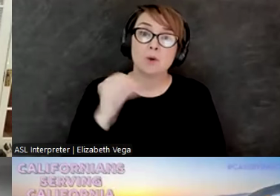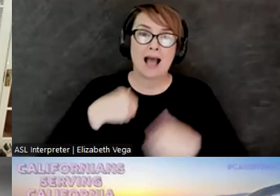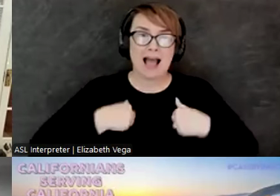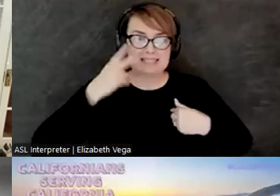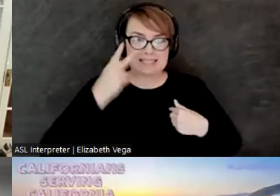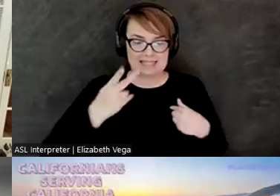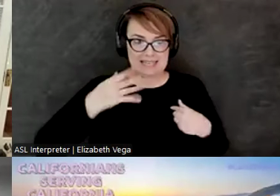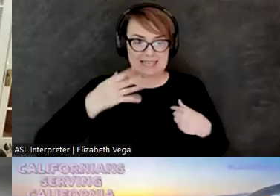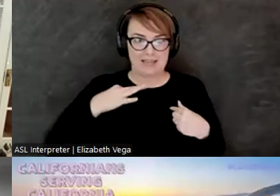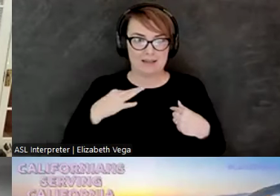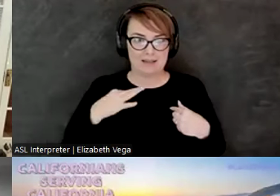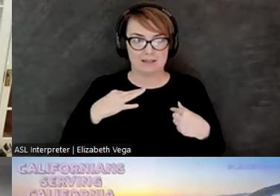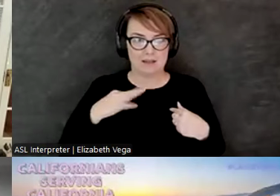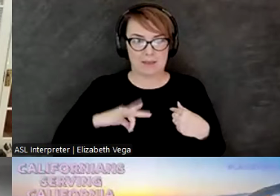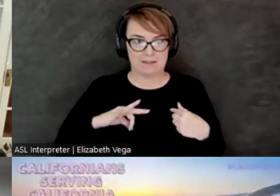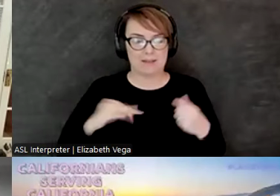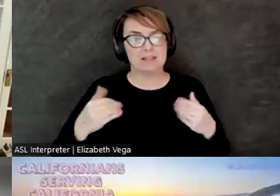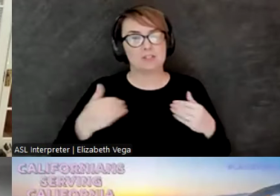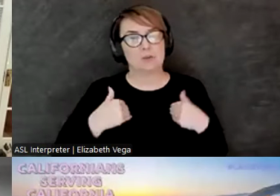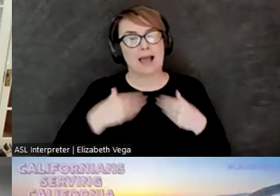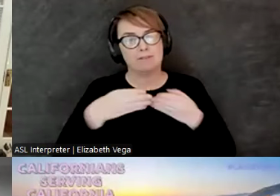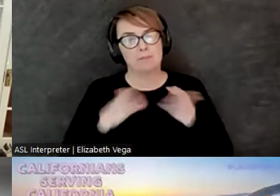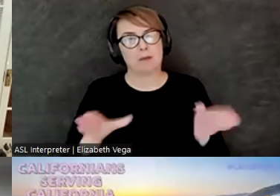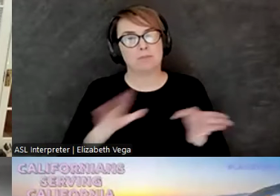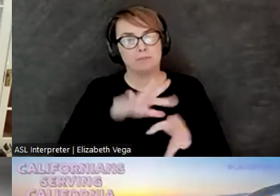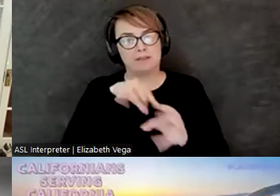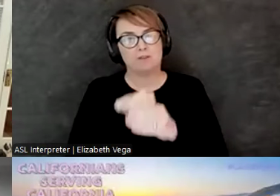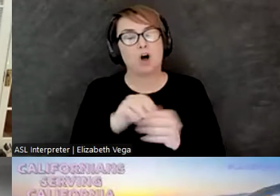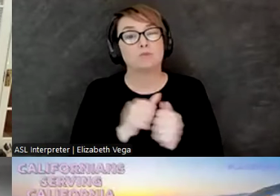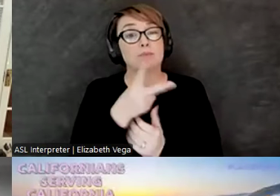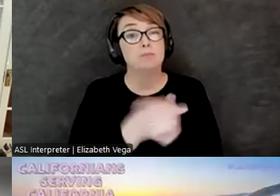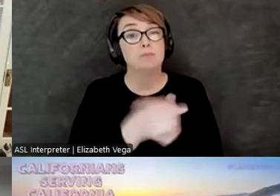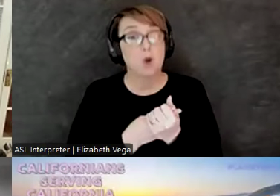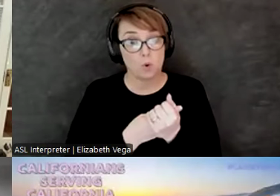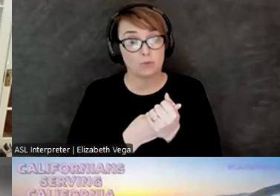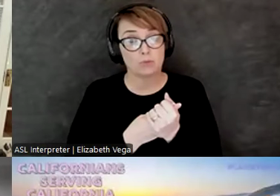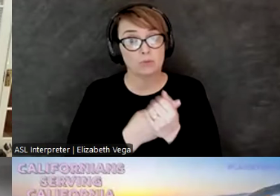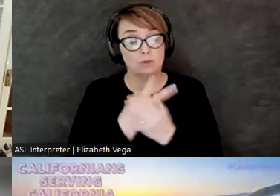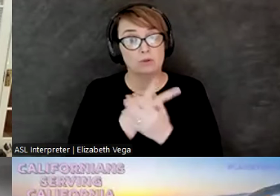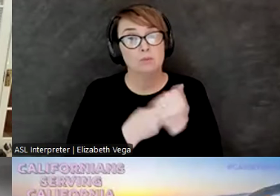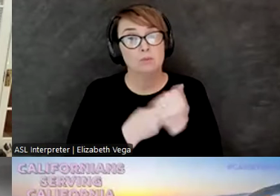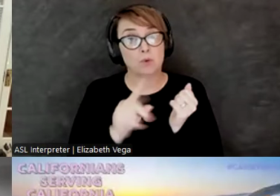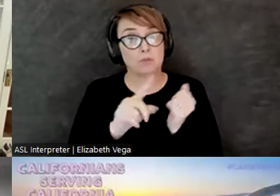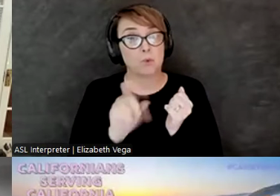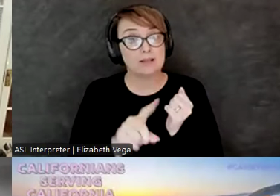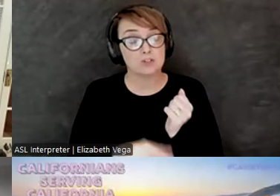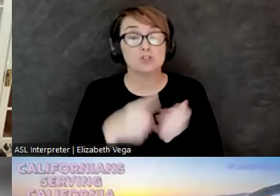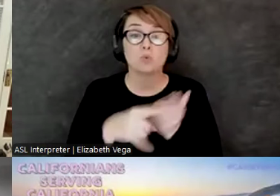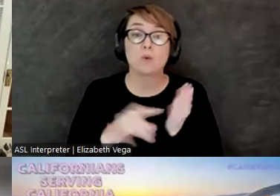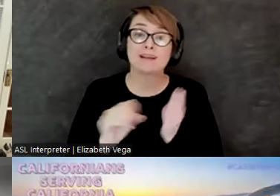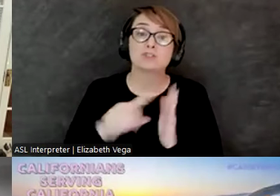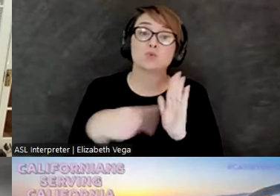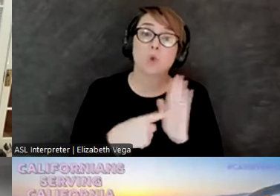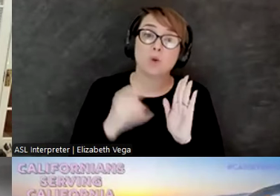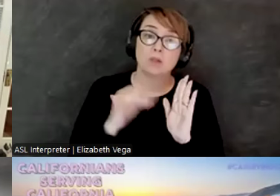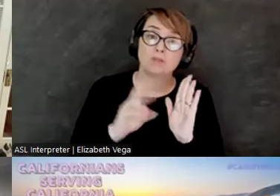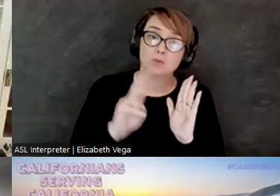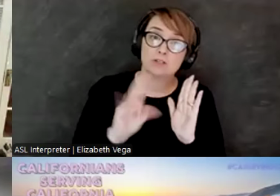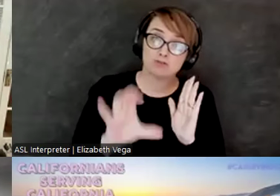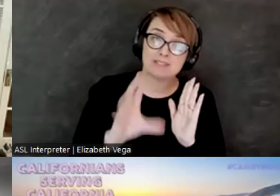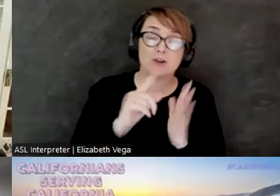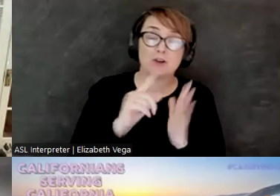in having the public be involved in both, for both questions, right? What's the role of the regional center and what